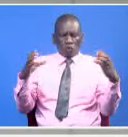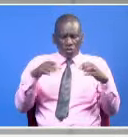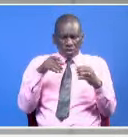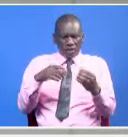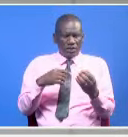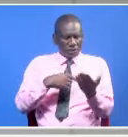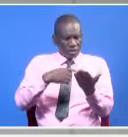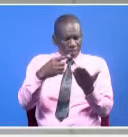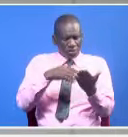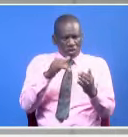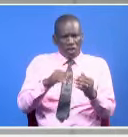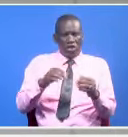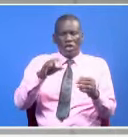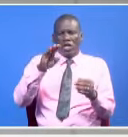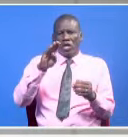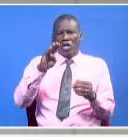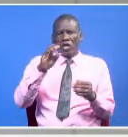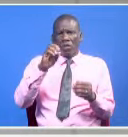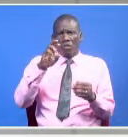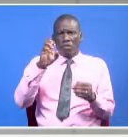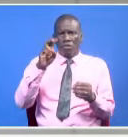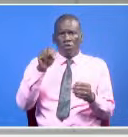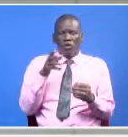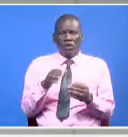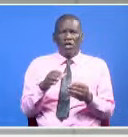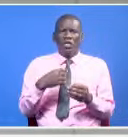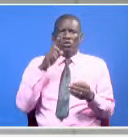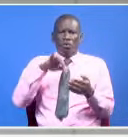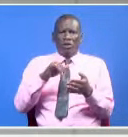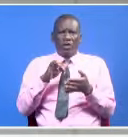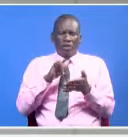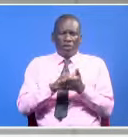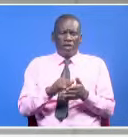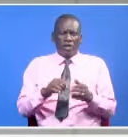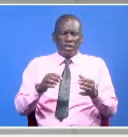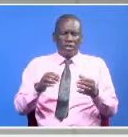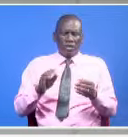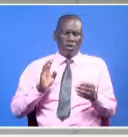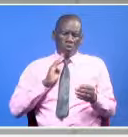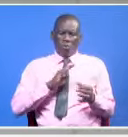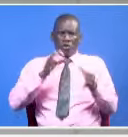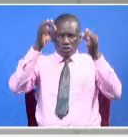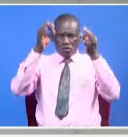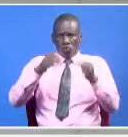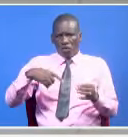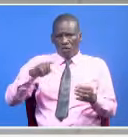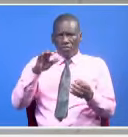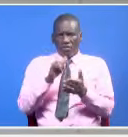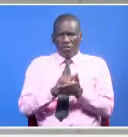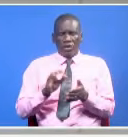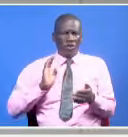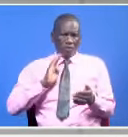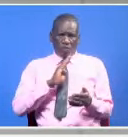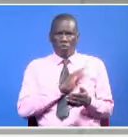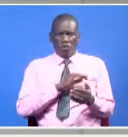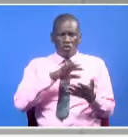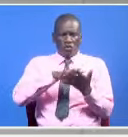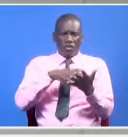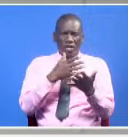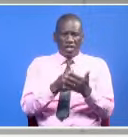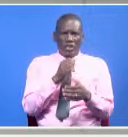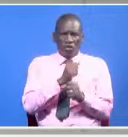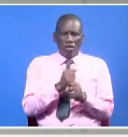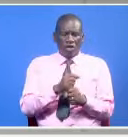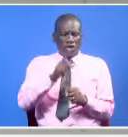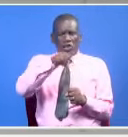Bonn is that that board decision, which was approved by that board of the Santiago Network, is